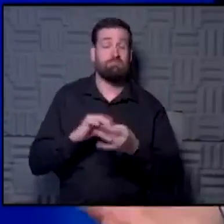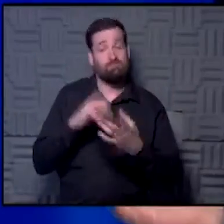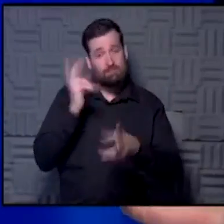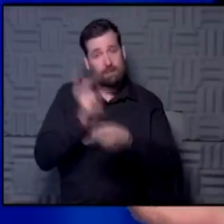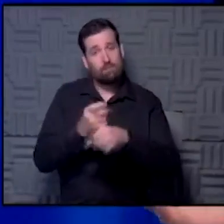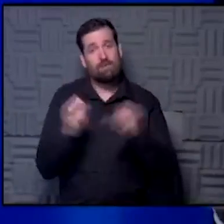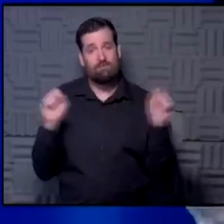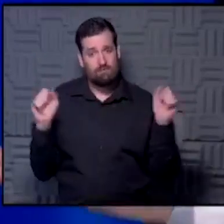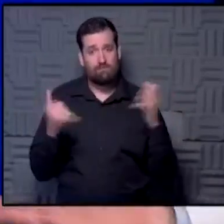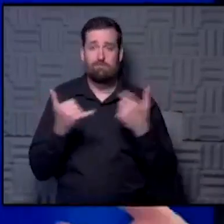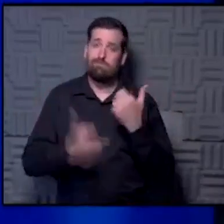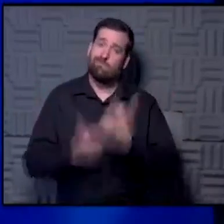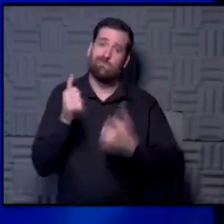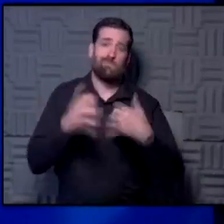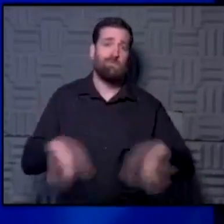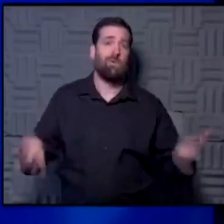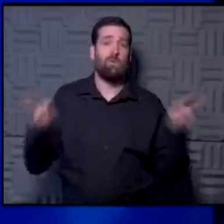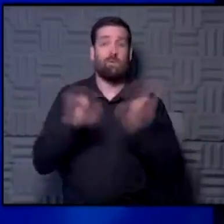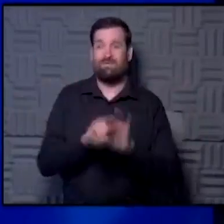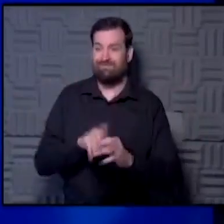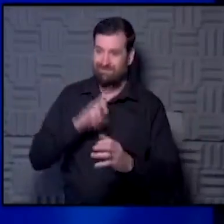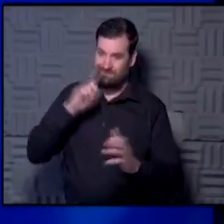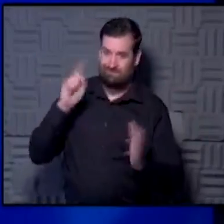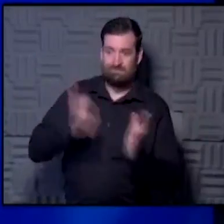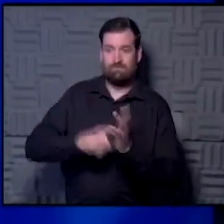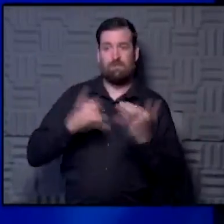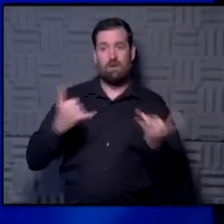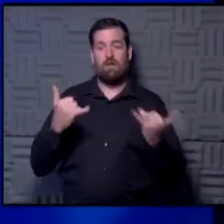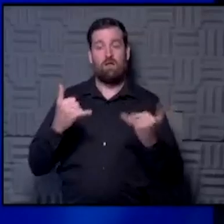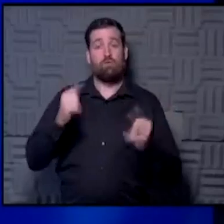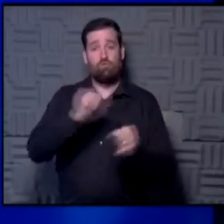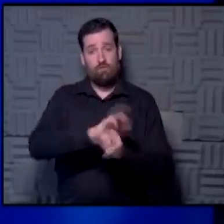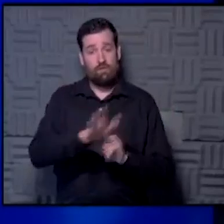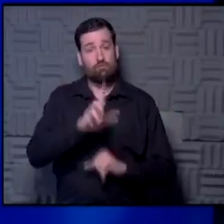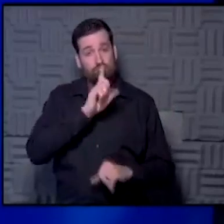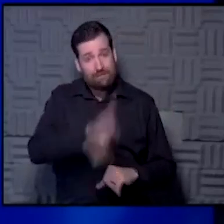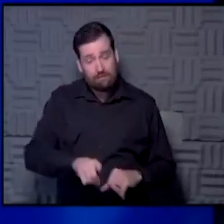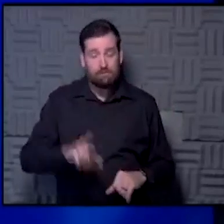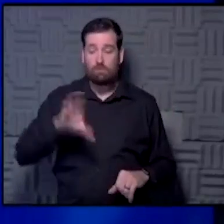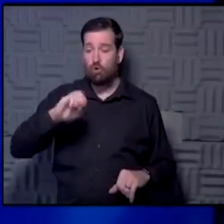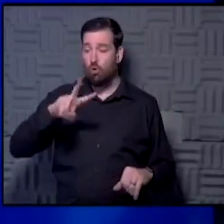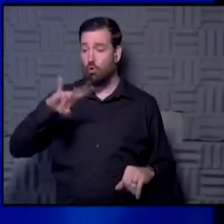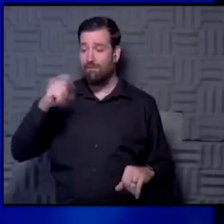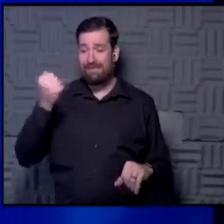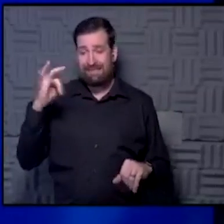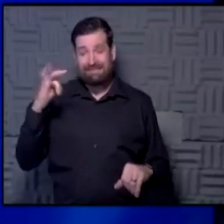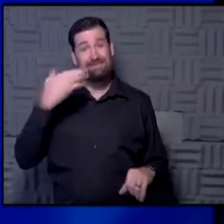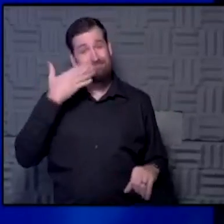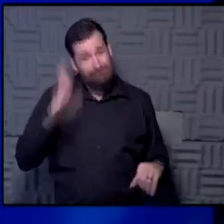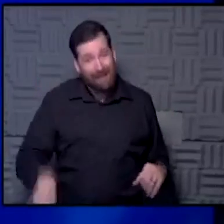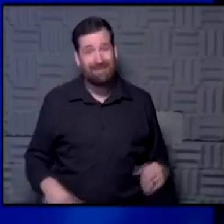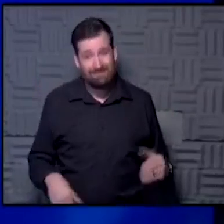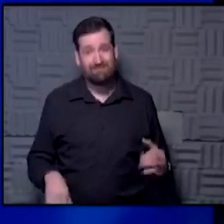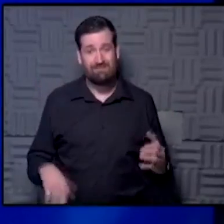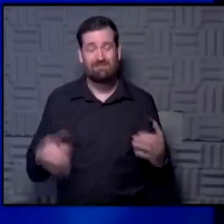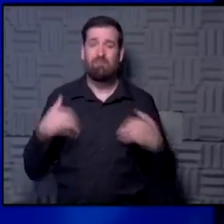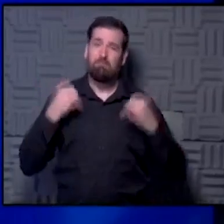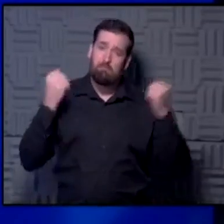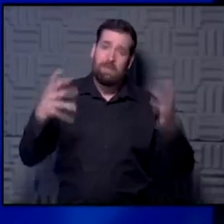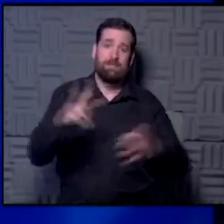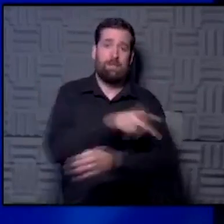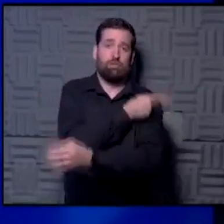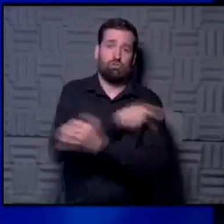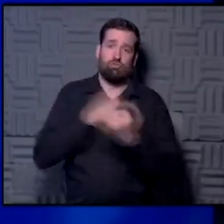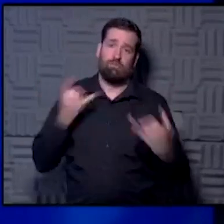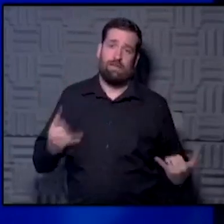safe. That's the important part. And as we witness right now, coronavirus is real. COVID-19 is bad. And we've got a lot of patients in the hospital